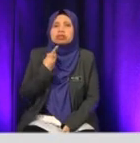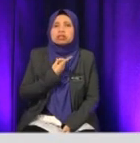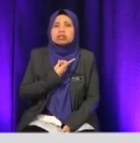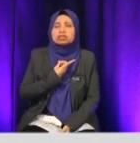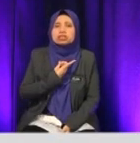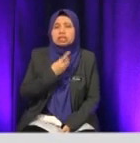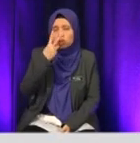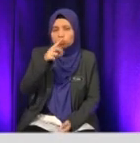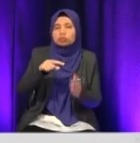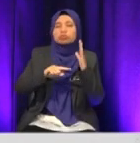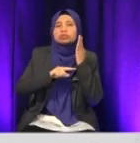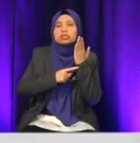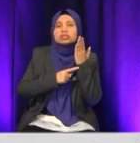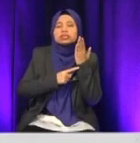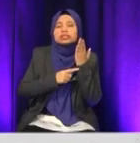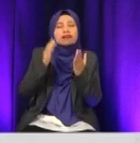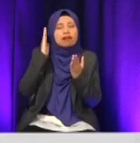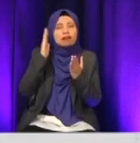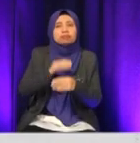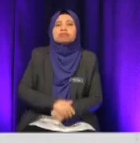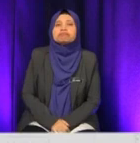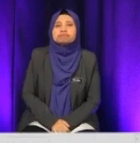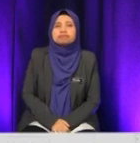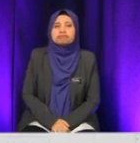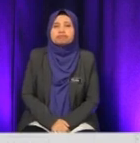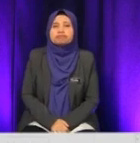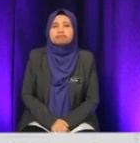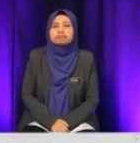again by listening to the audio again? Okay.